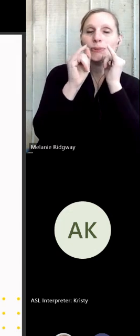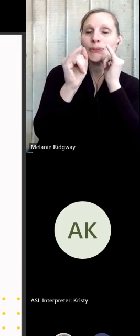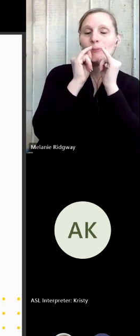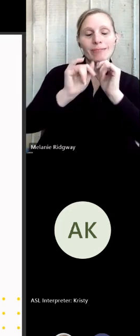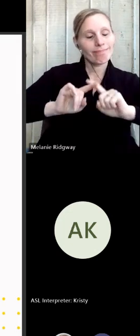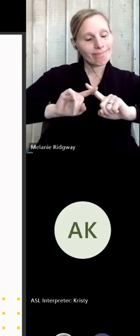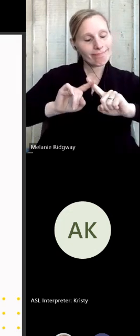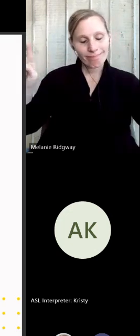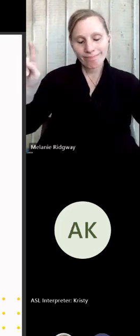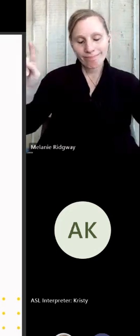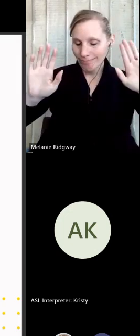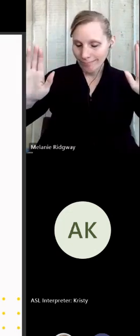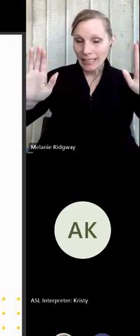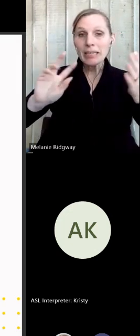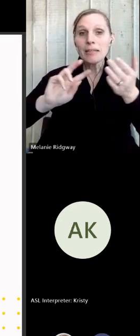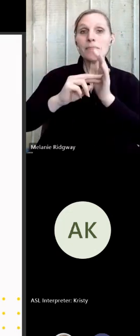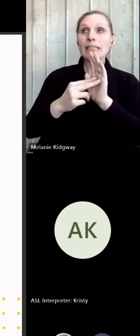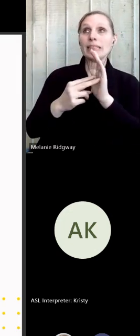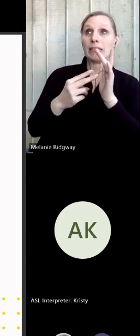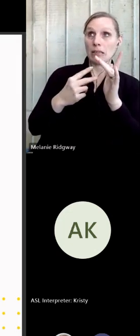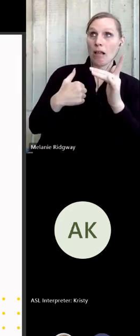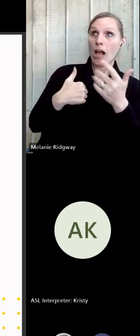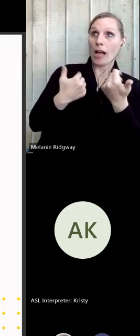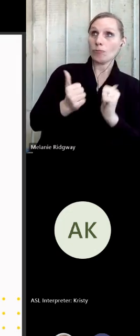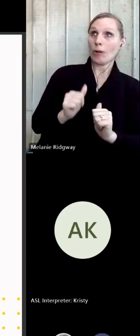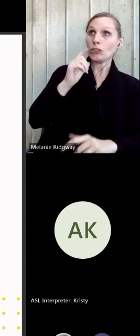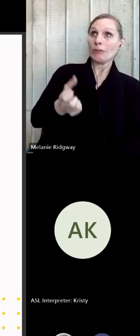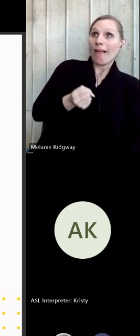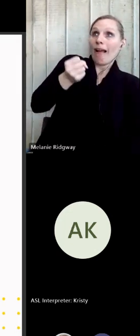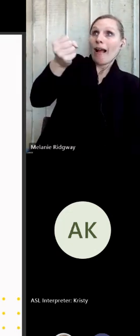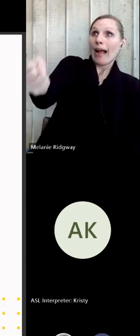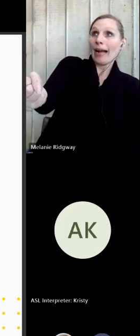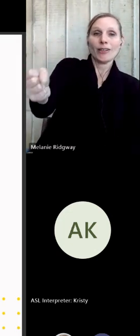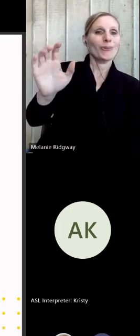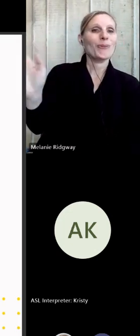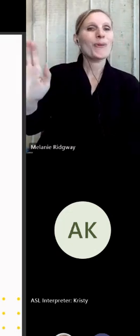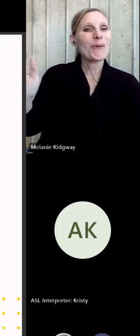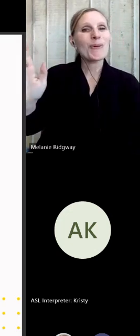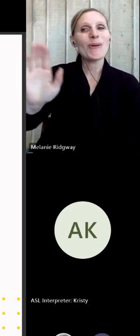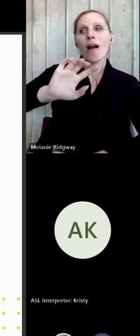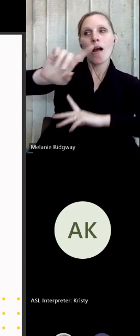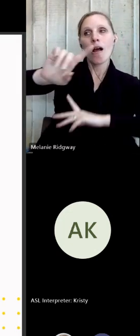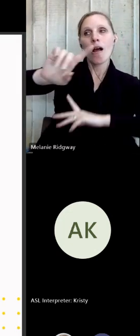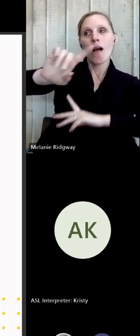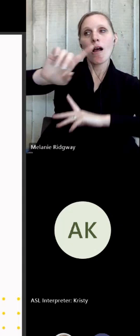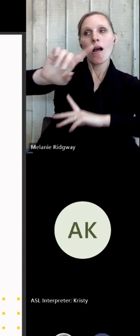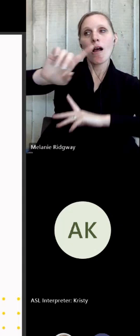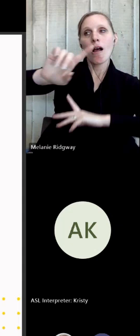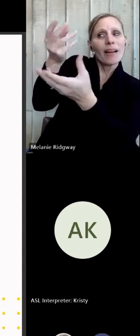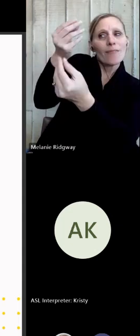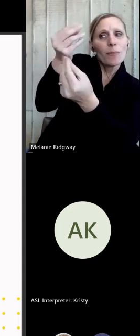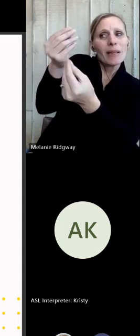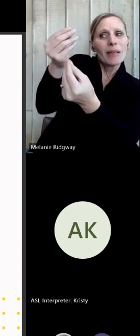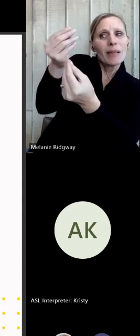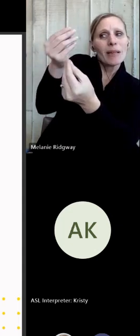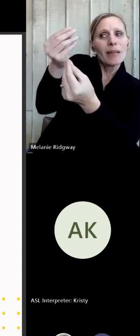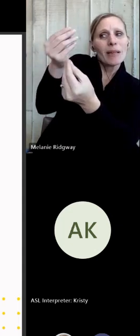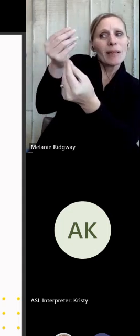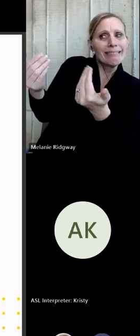not asking for a job. You are asking for important